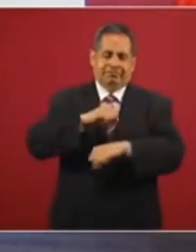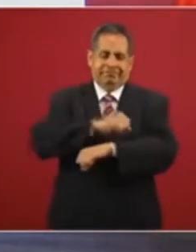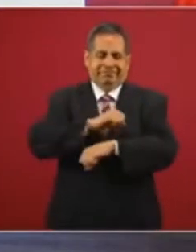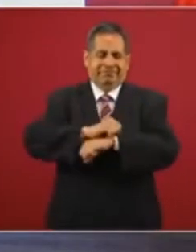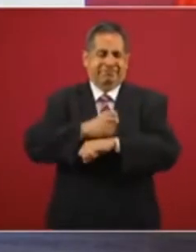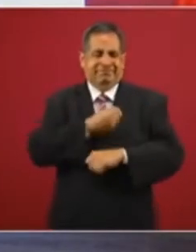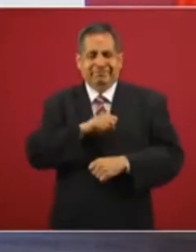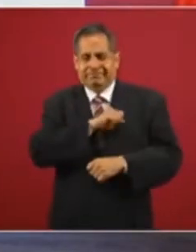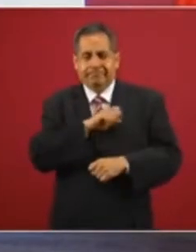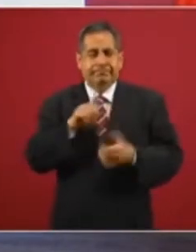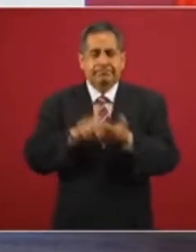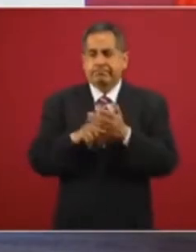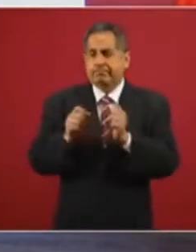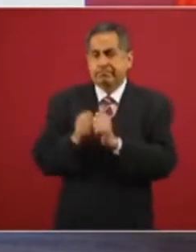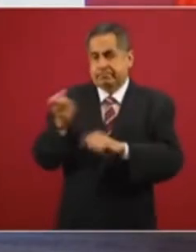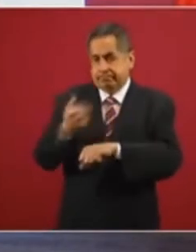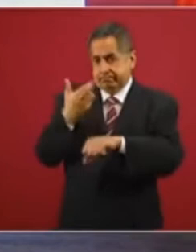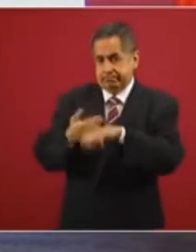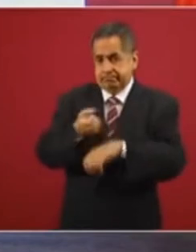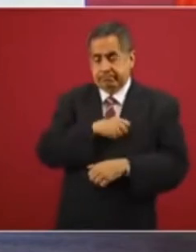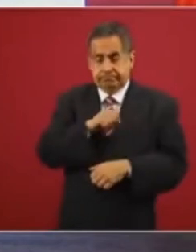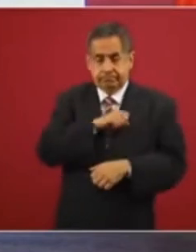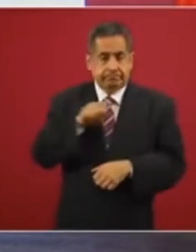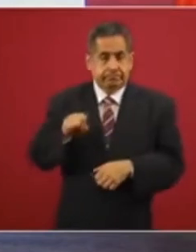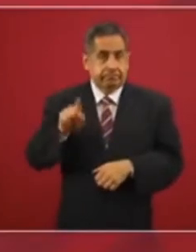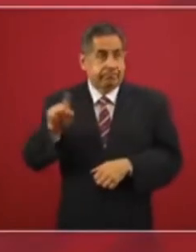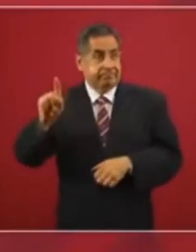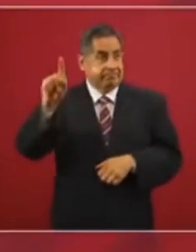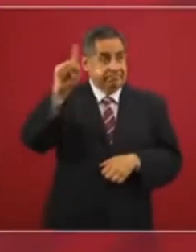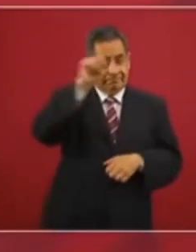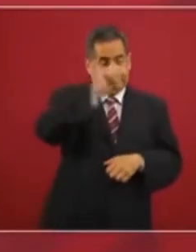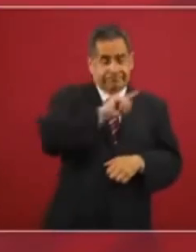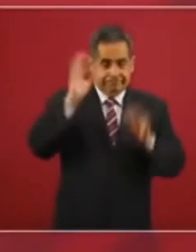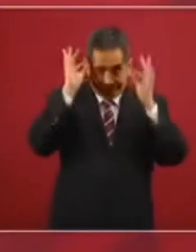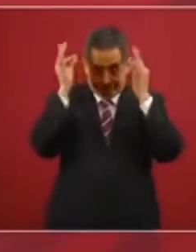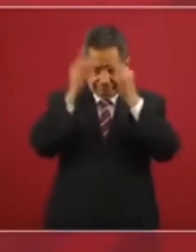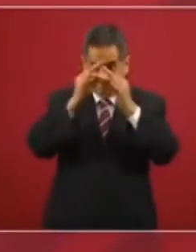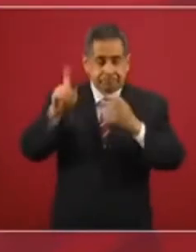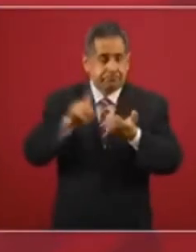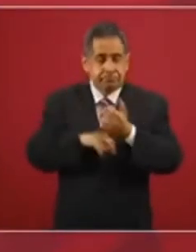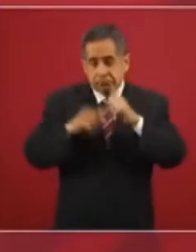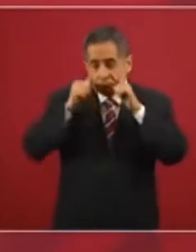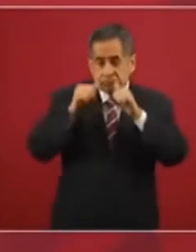trabaja junto con la Secretaría de Salud, allá en todos los consulados, ha atendido